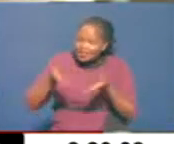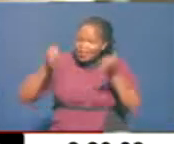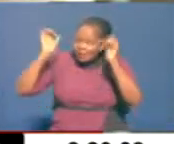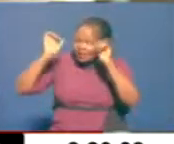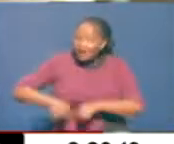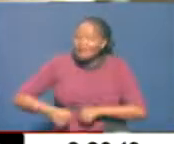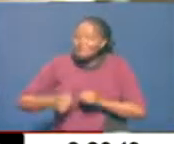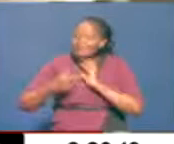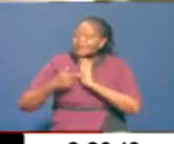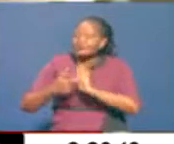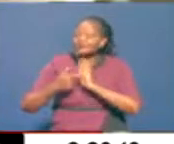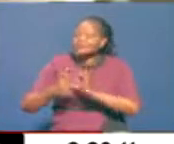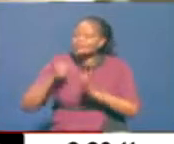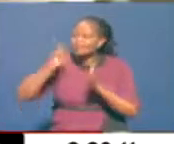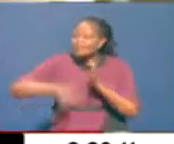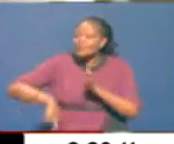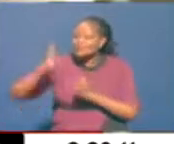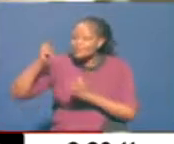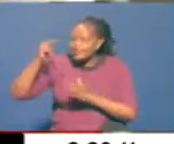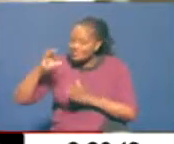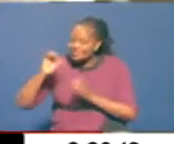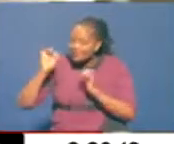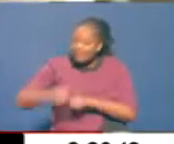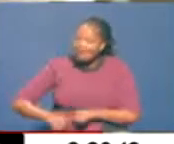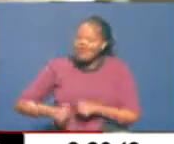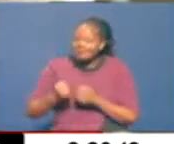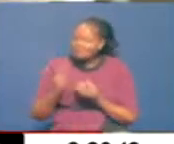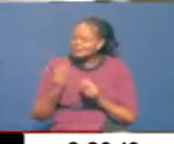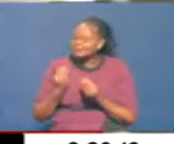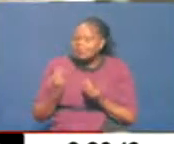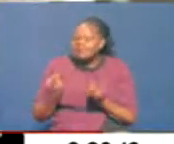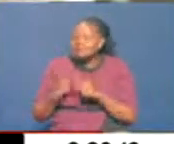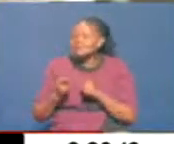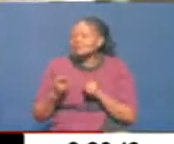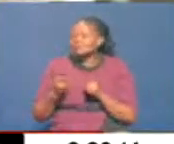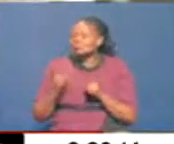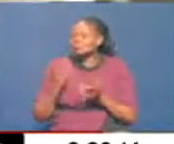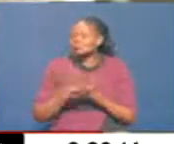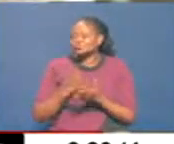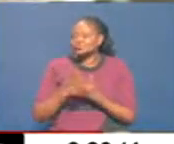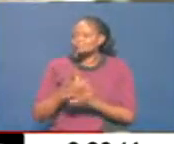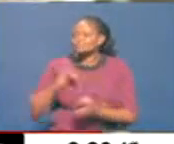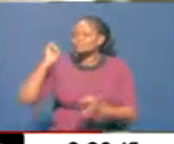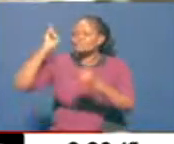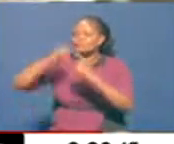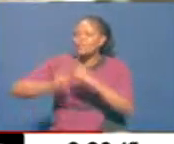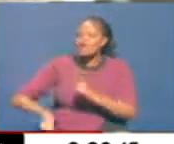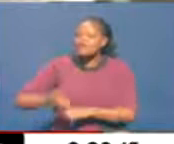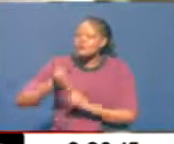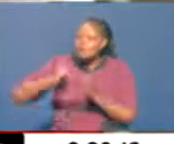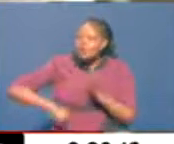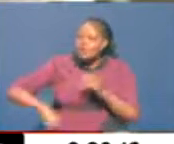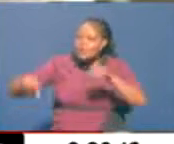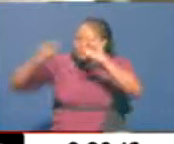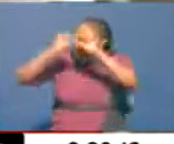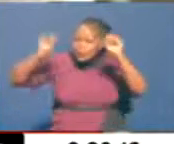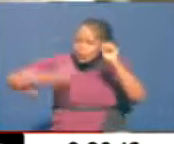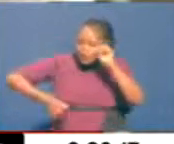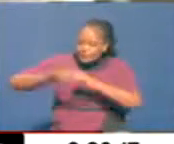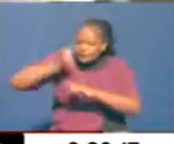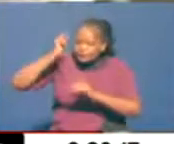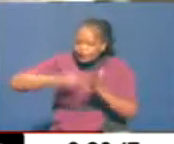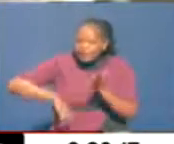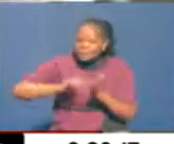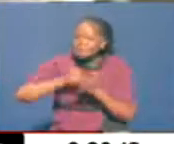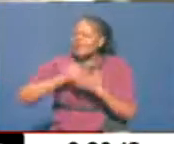testament of what UHC is. It's a journey. And of course, the end goal, you know, what is the end goal? What did the president envision? Of course, it's that